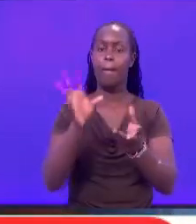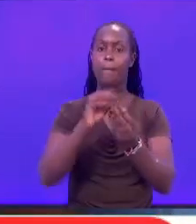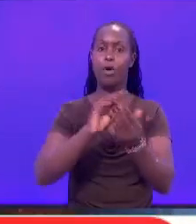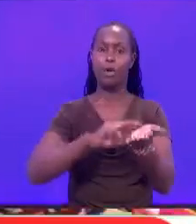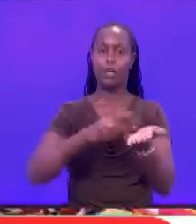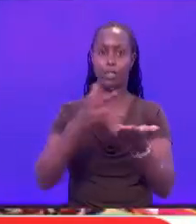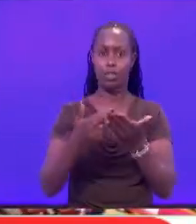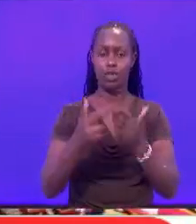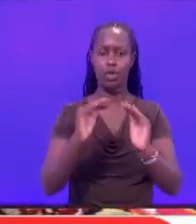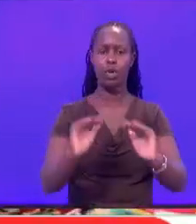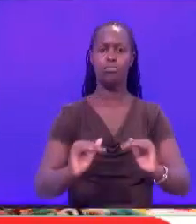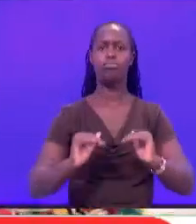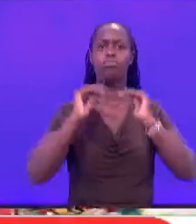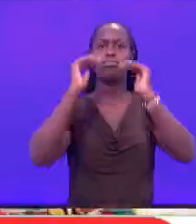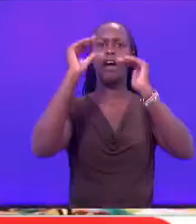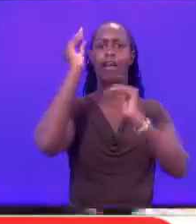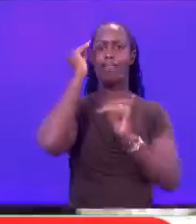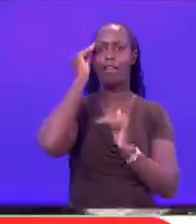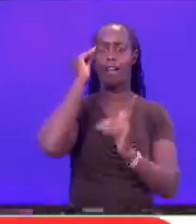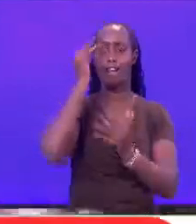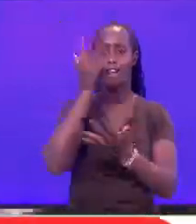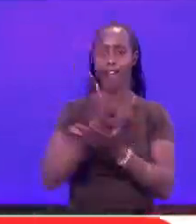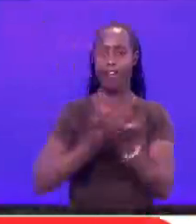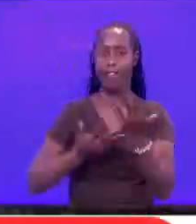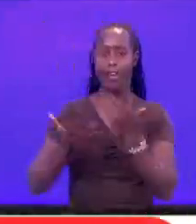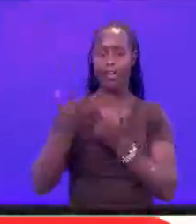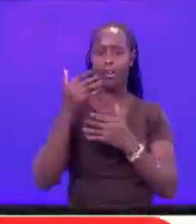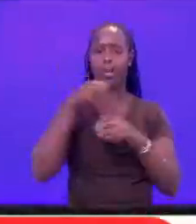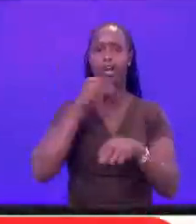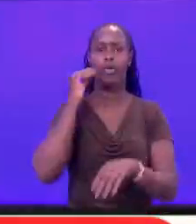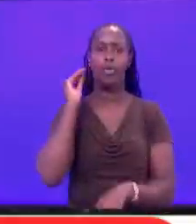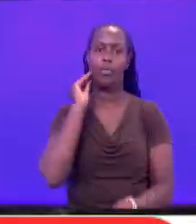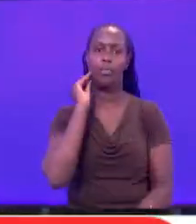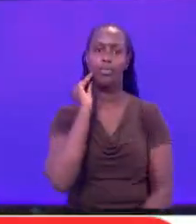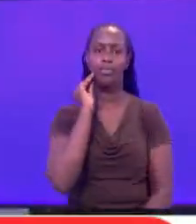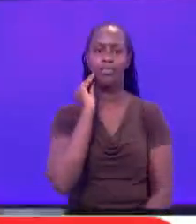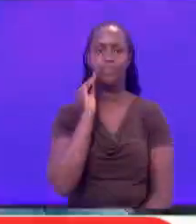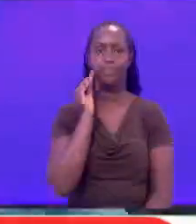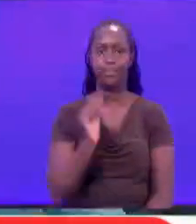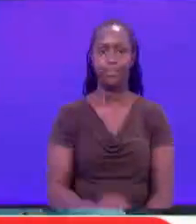enrich the learning environment at home. Andrian Kilemi, TV 47.